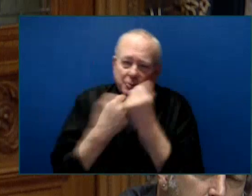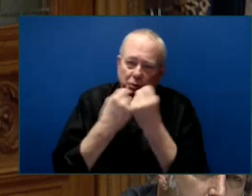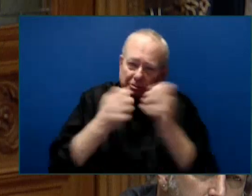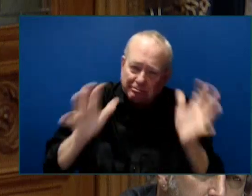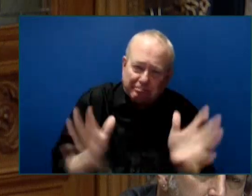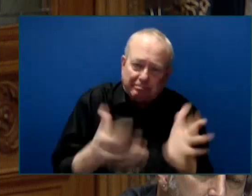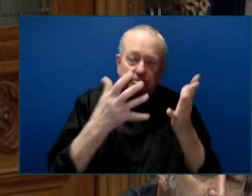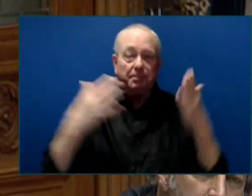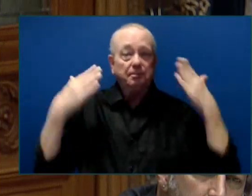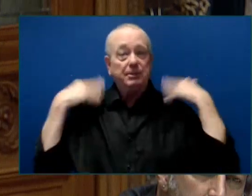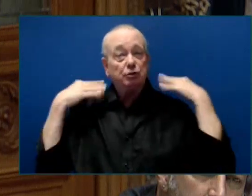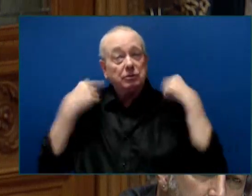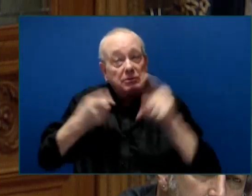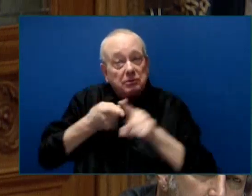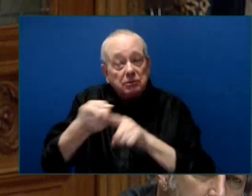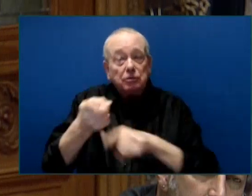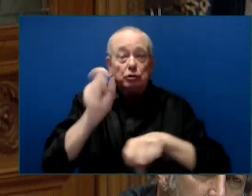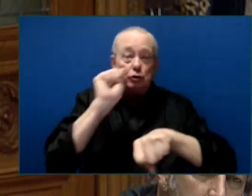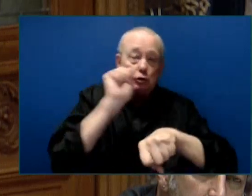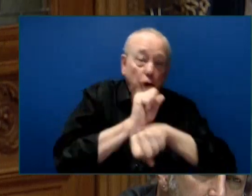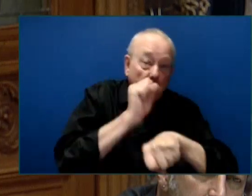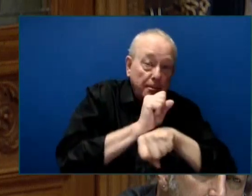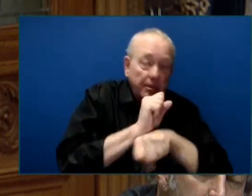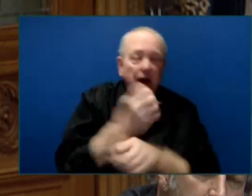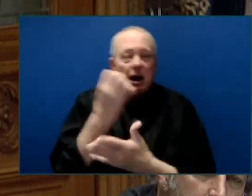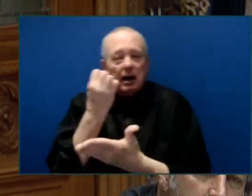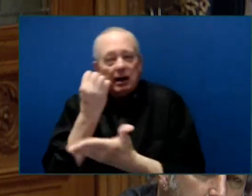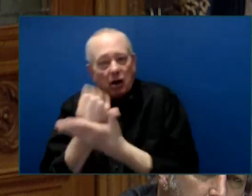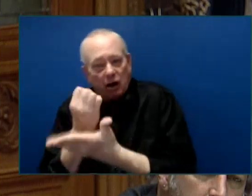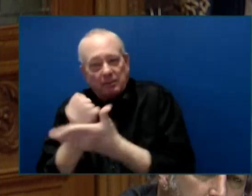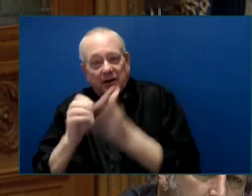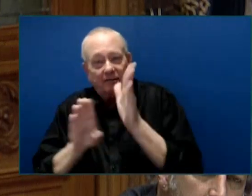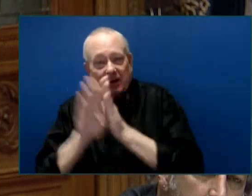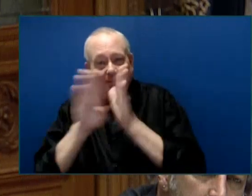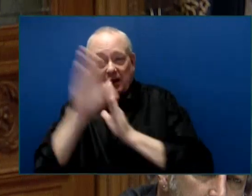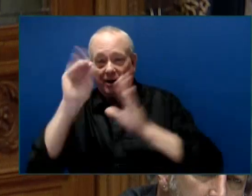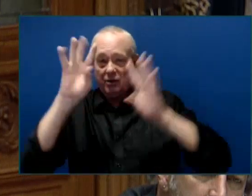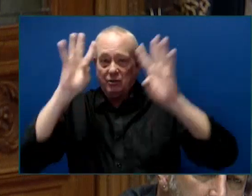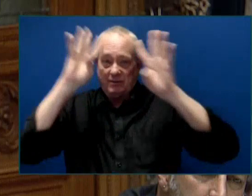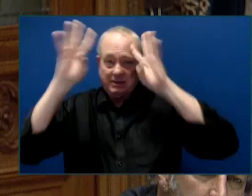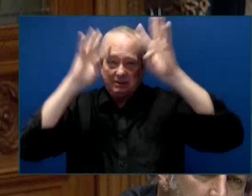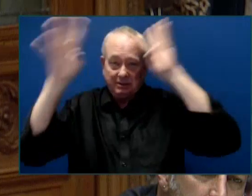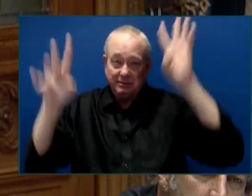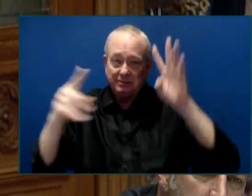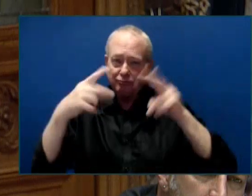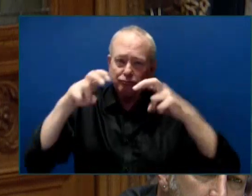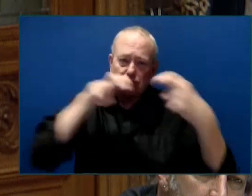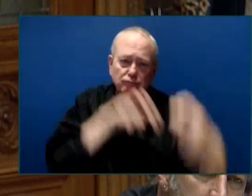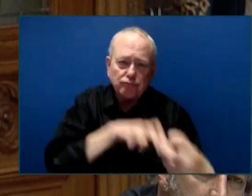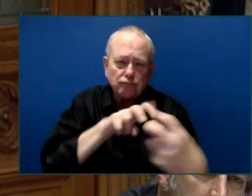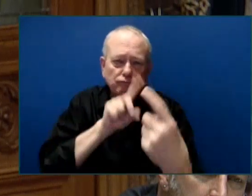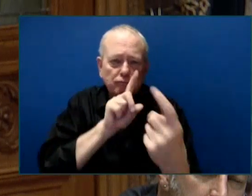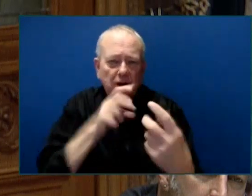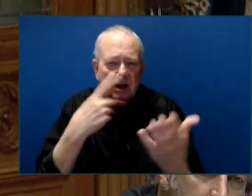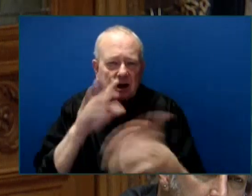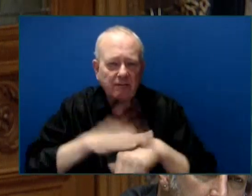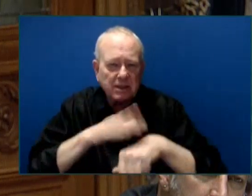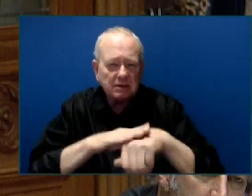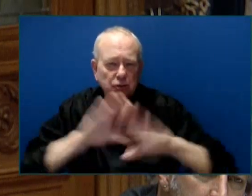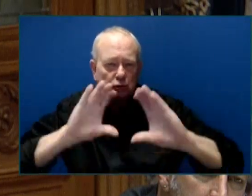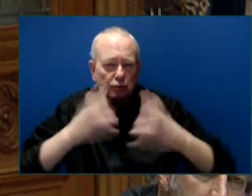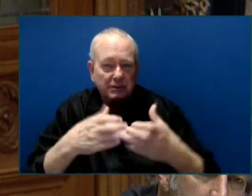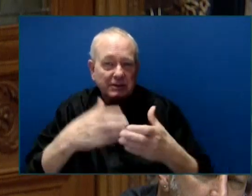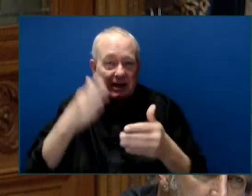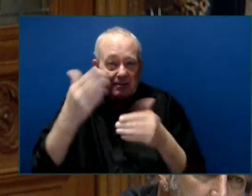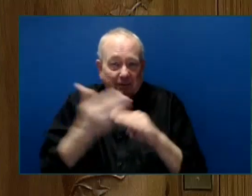the minister commit to sitting down with these groups, these small business advocate groups, by the end of the legislative session to begin the work on the